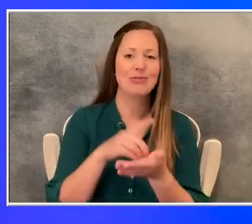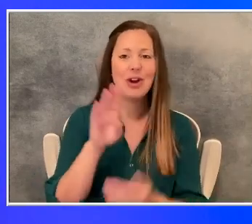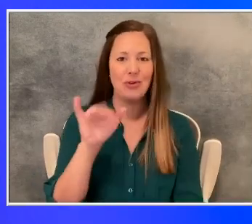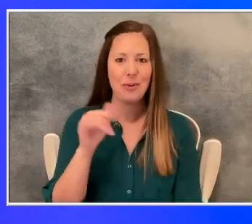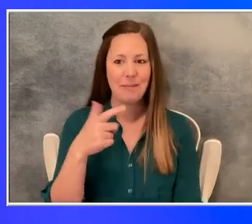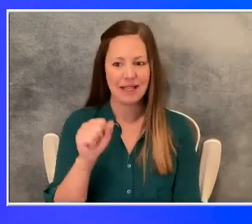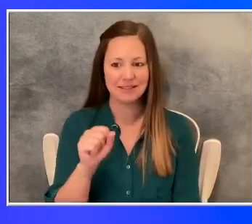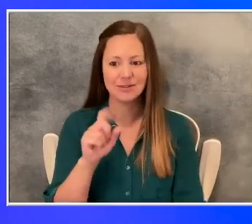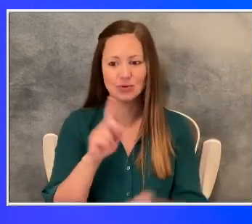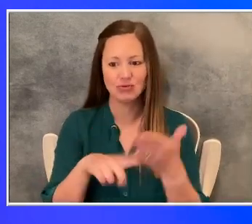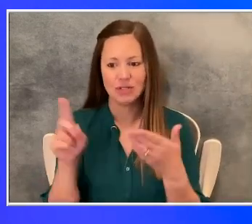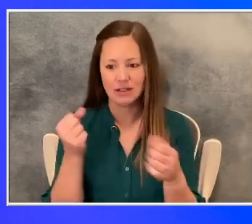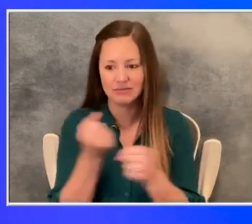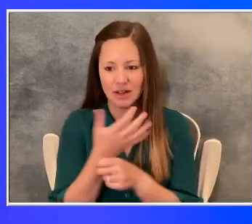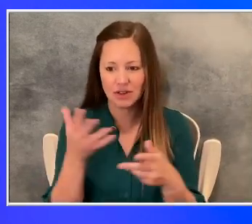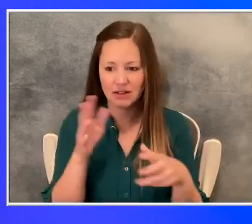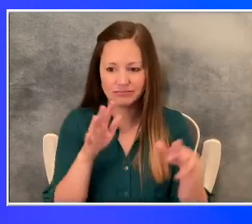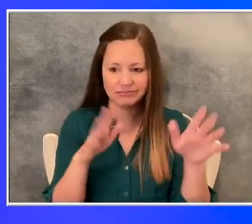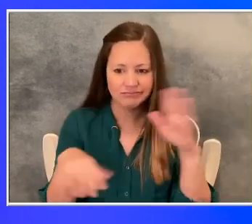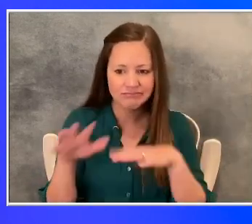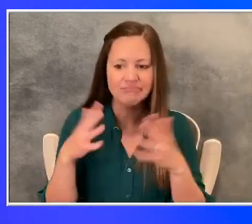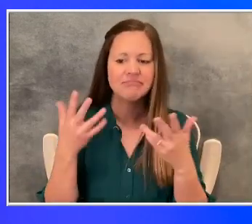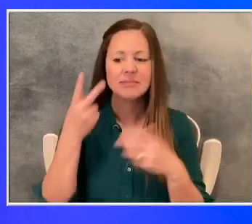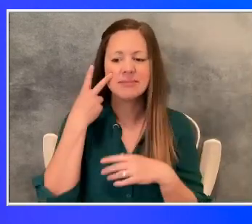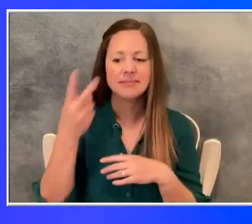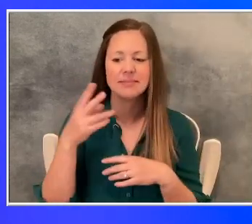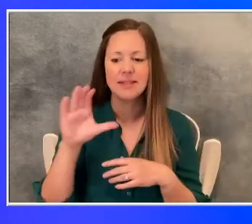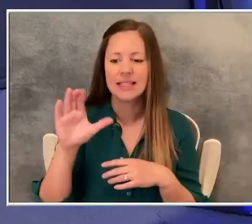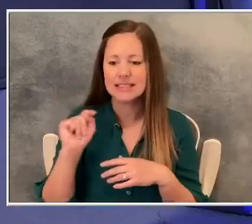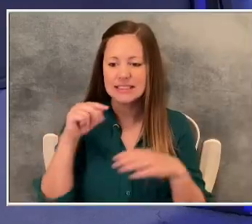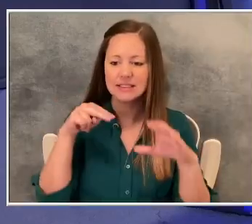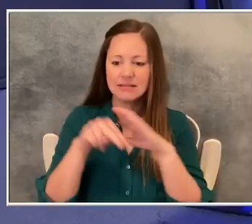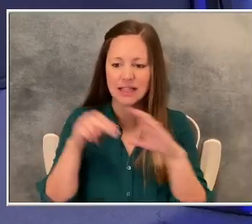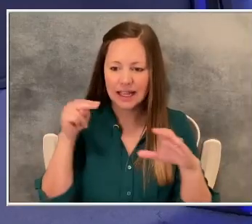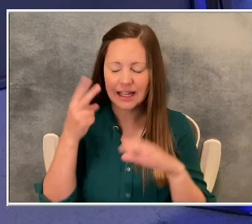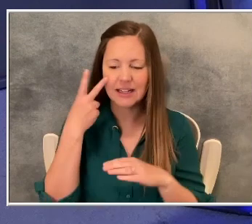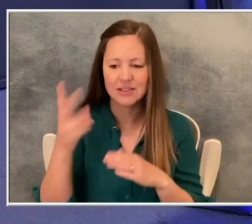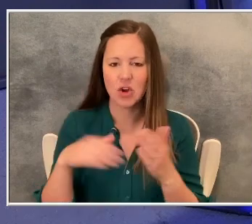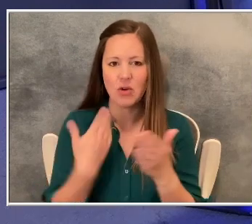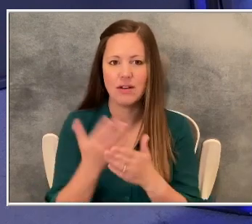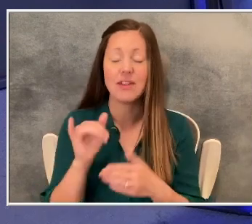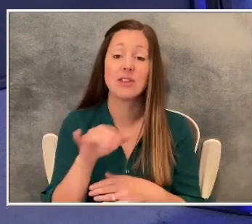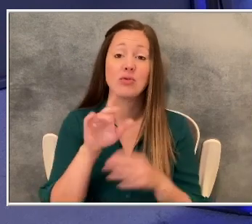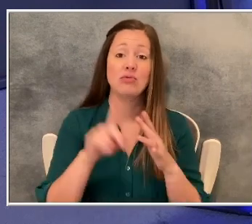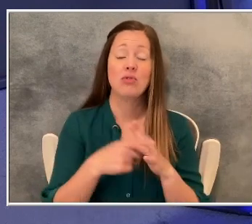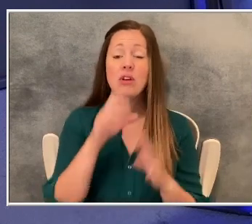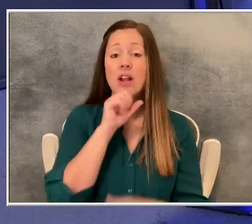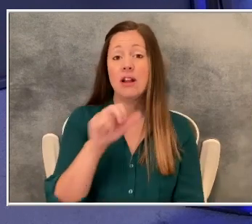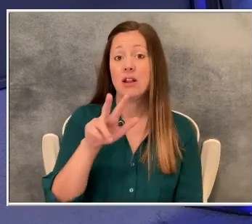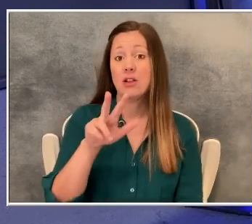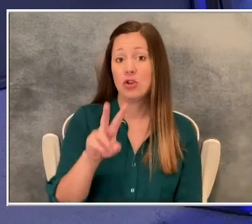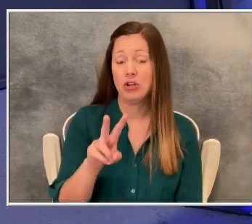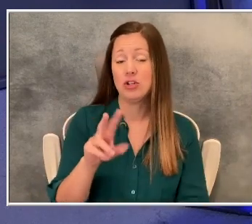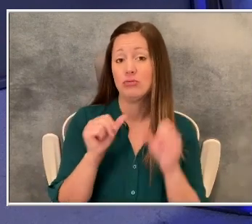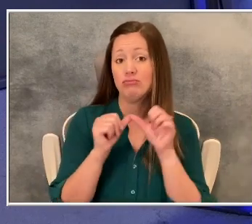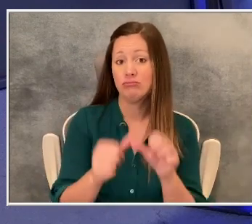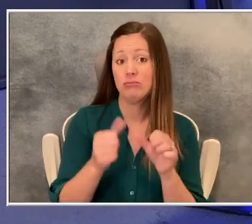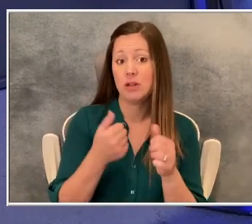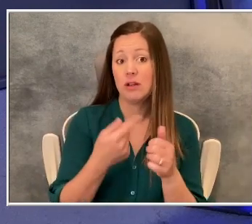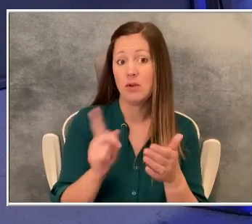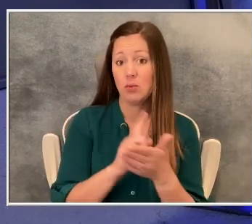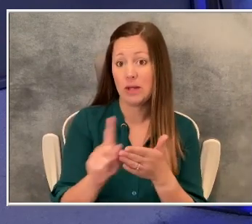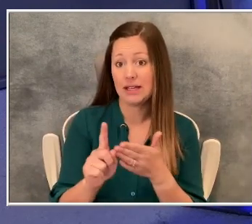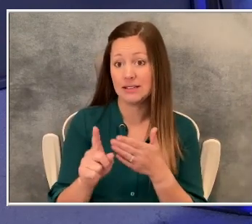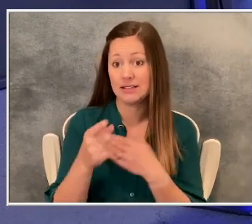did his scans and stuff and seen that I was blocked. So this started at age 32, so it lasted for a couple of weeks before you saw Dr. Biggs, I